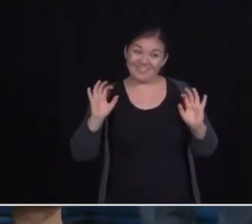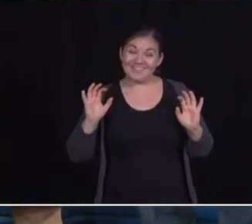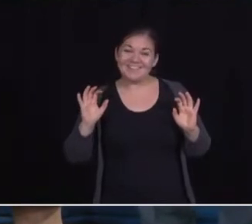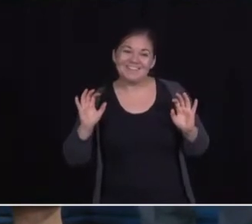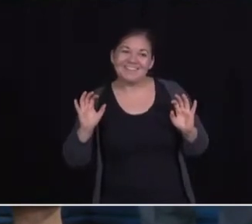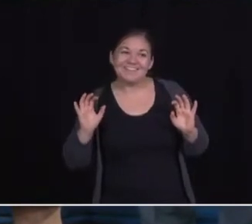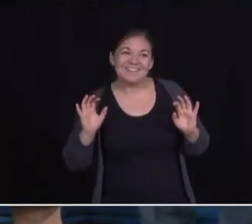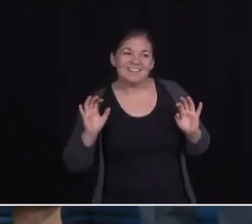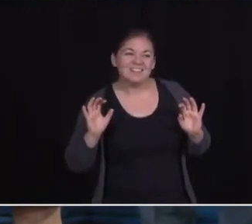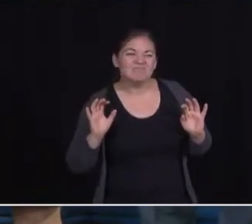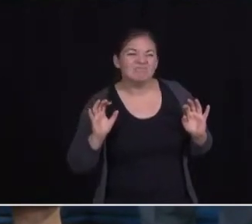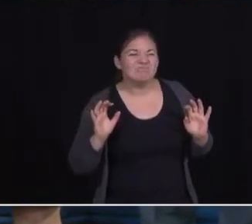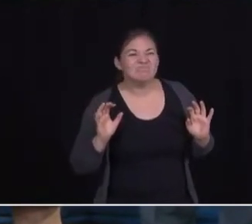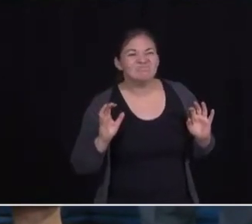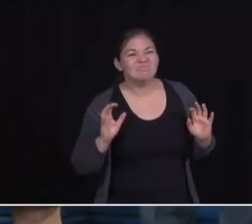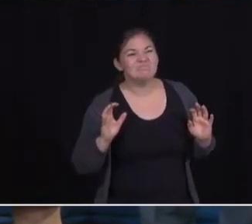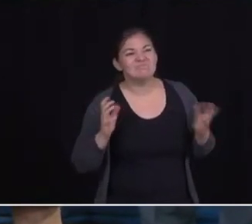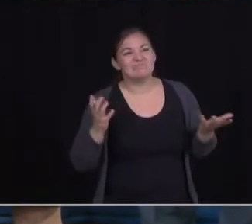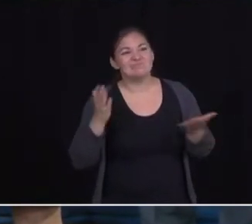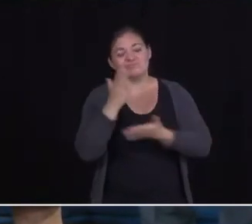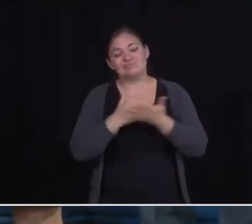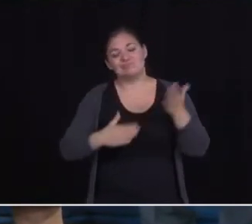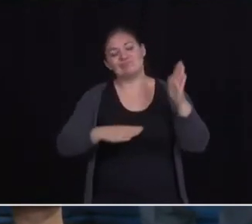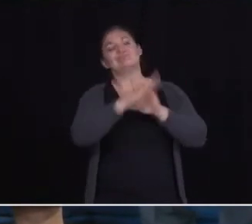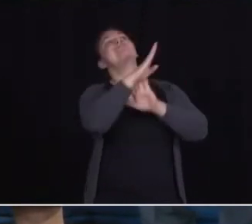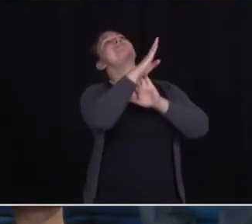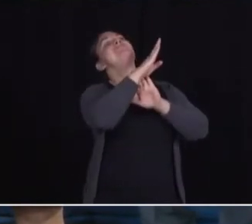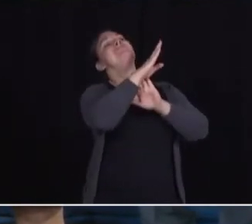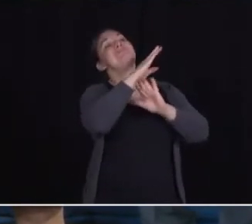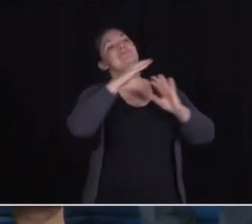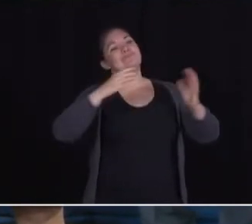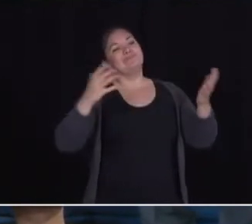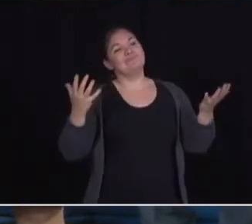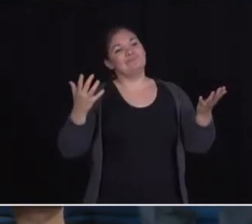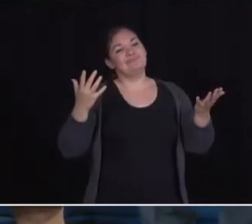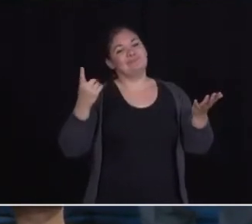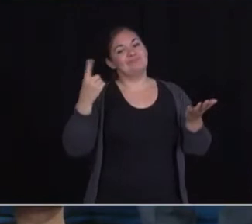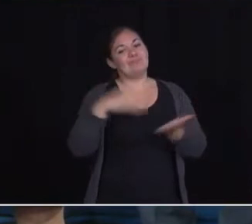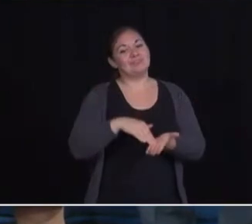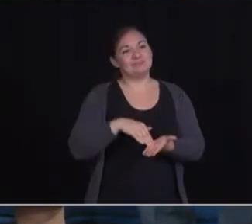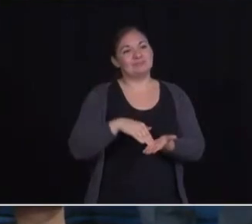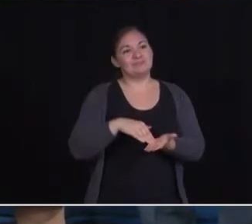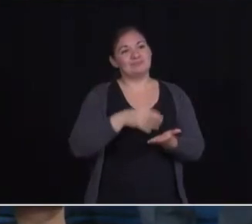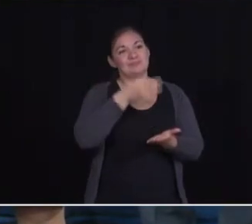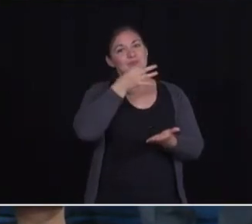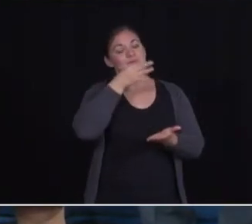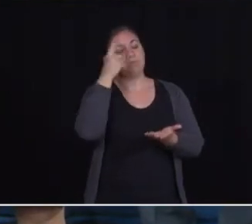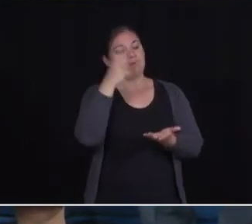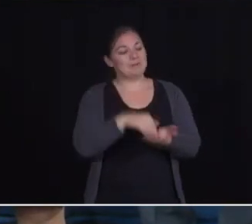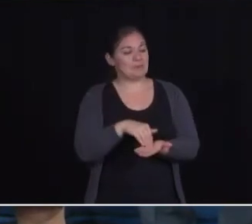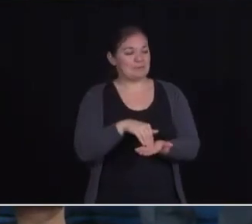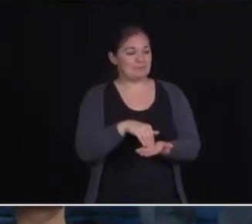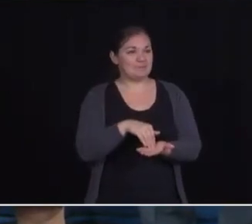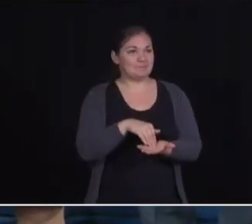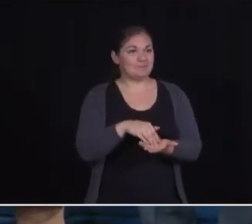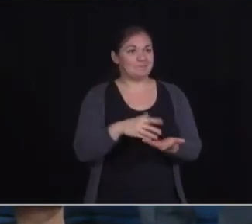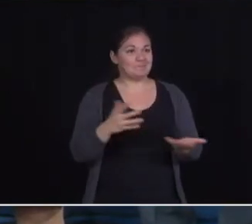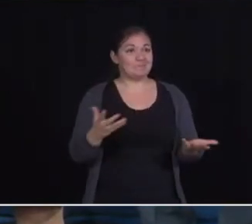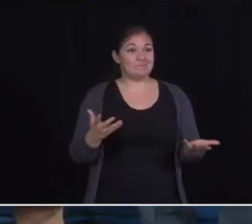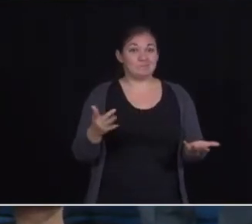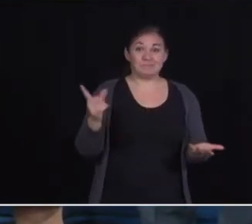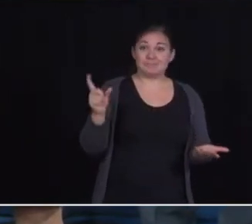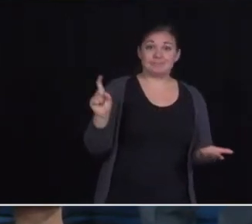numbers spiked up to close to 1,000. And I always will, and I always have to listen